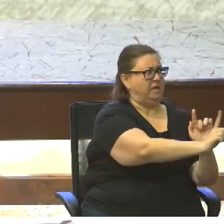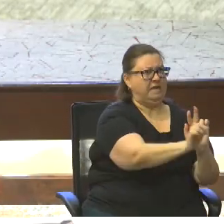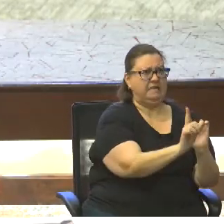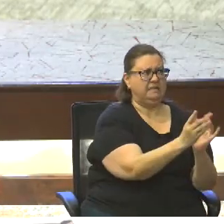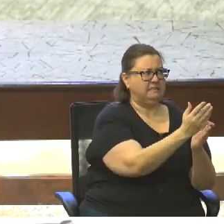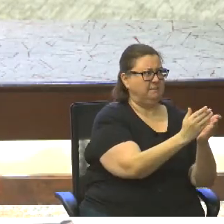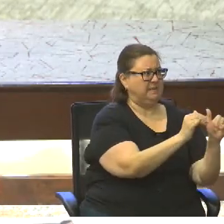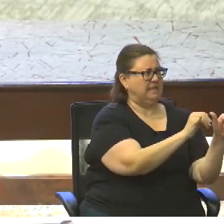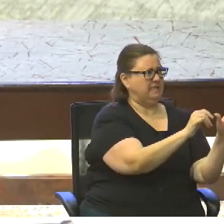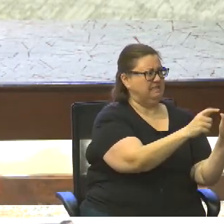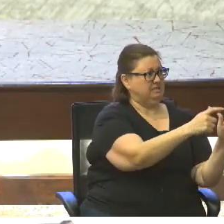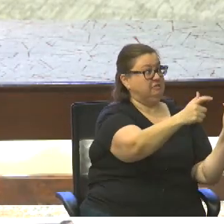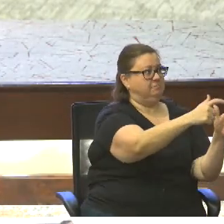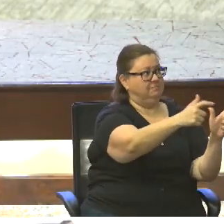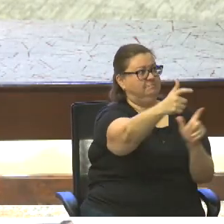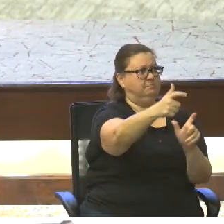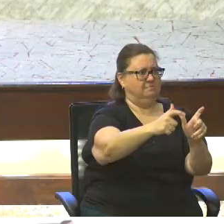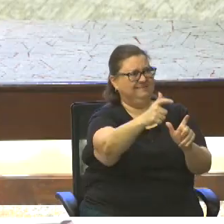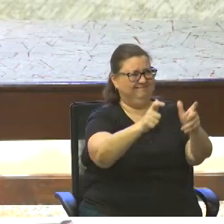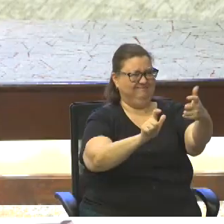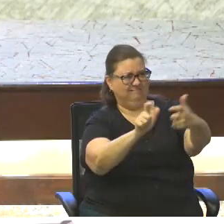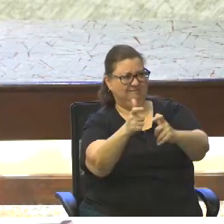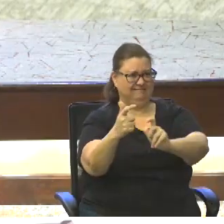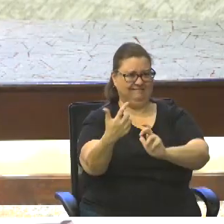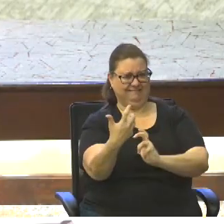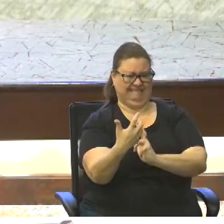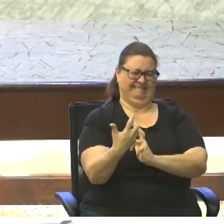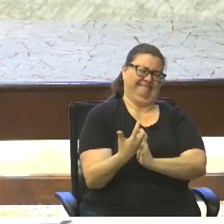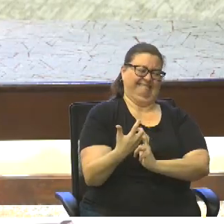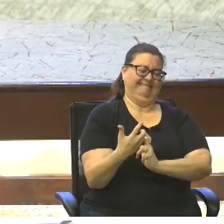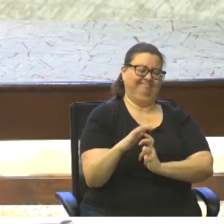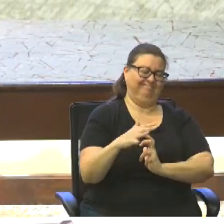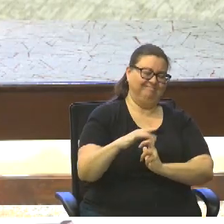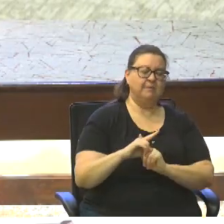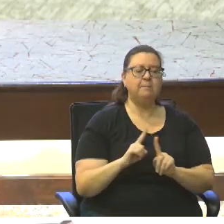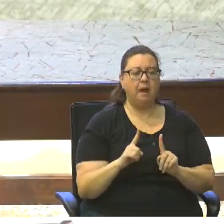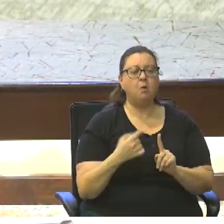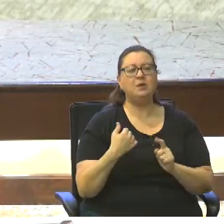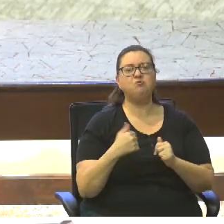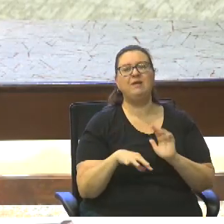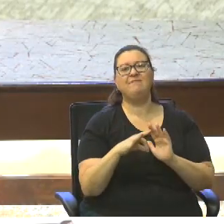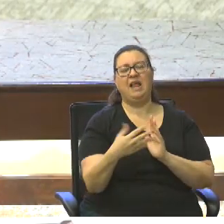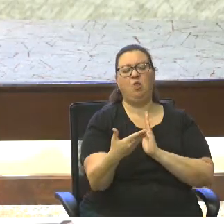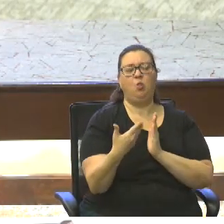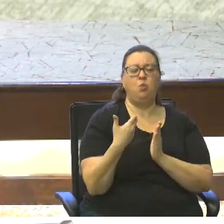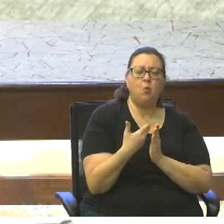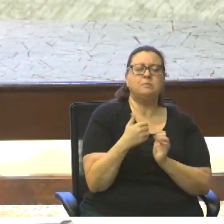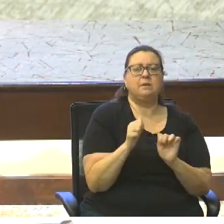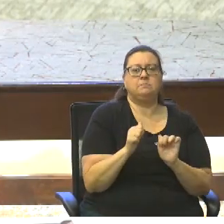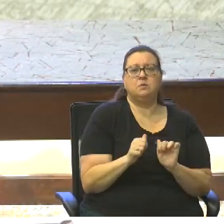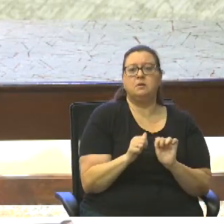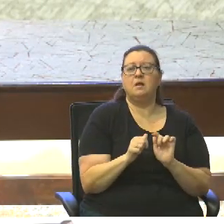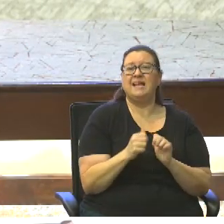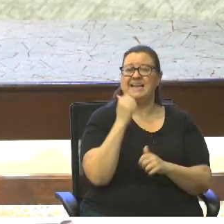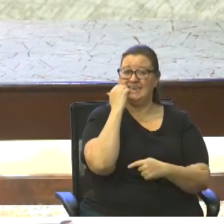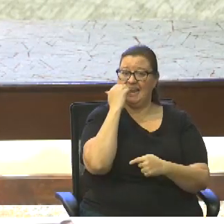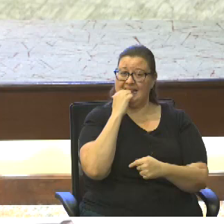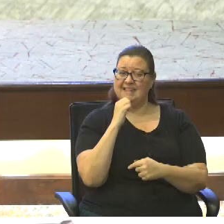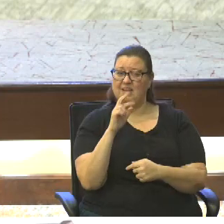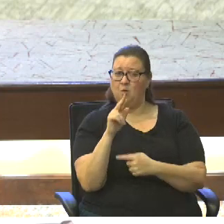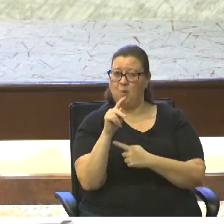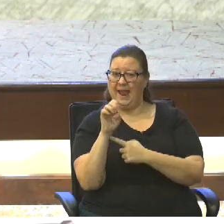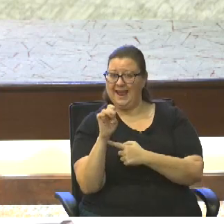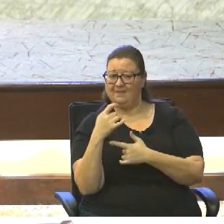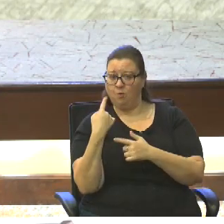size. But we came as close as we can, comparatively speaking. Most of those daily rates were in the $10